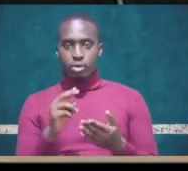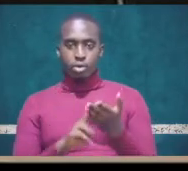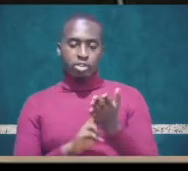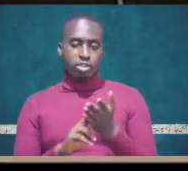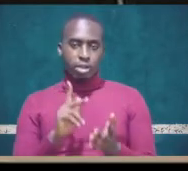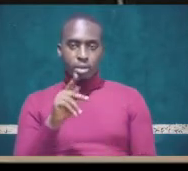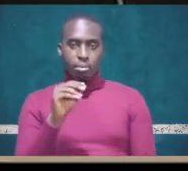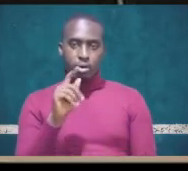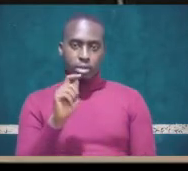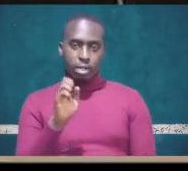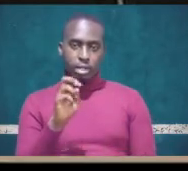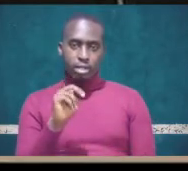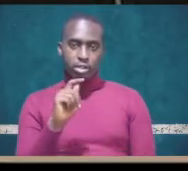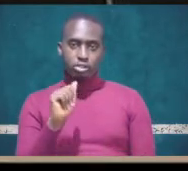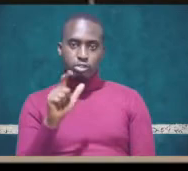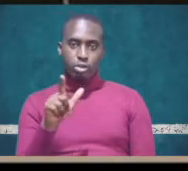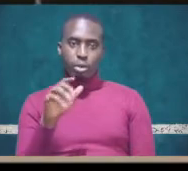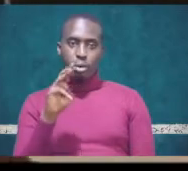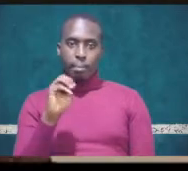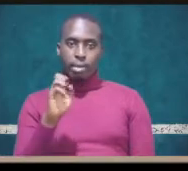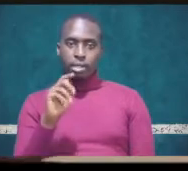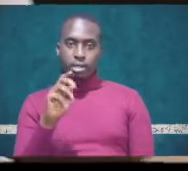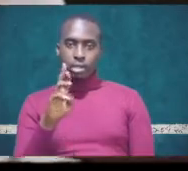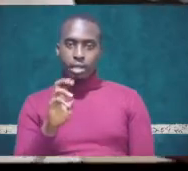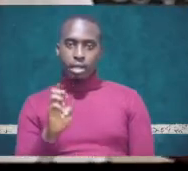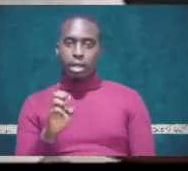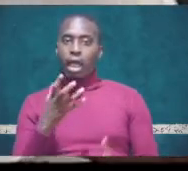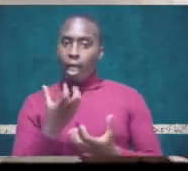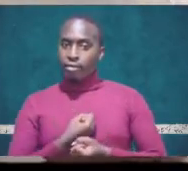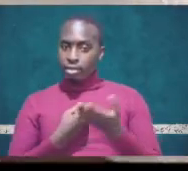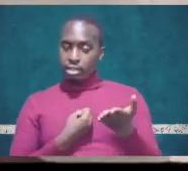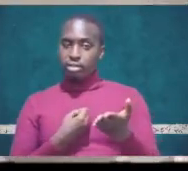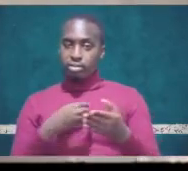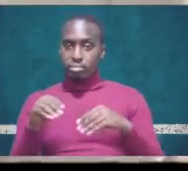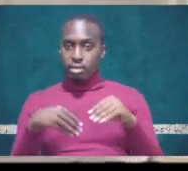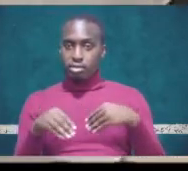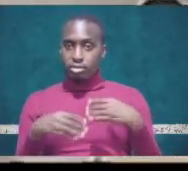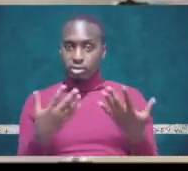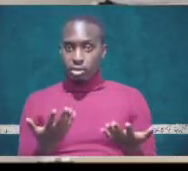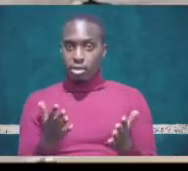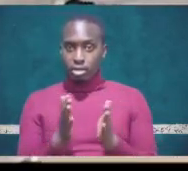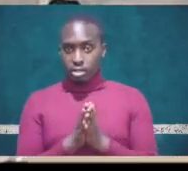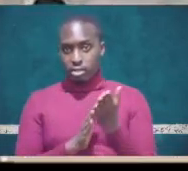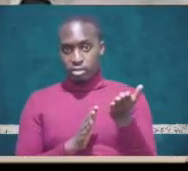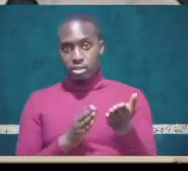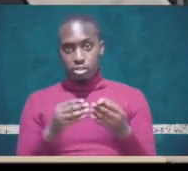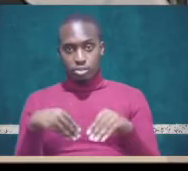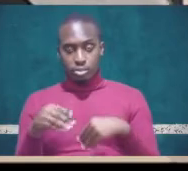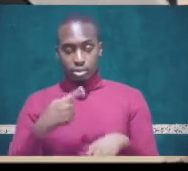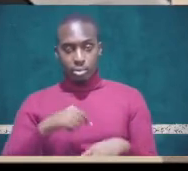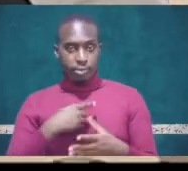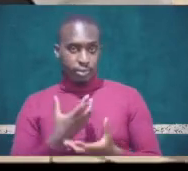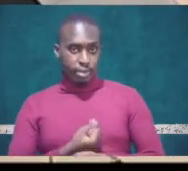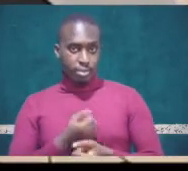potentiometer, right? I think that by having this material, by having this instrument that we are